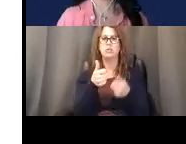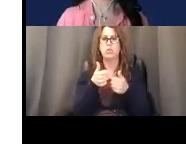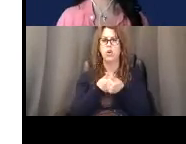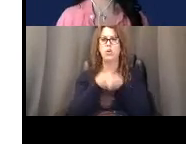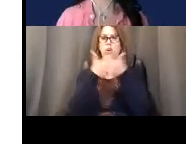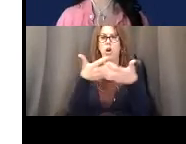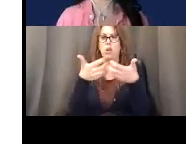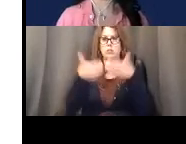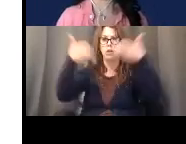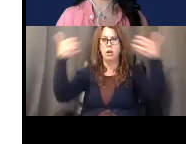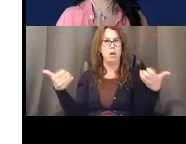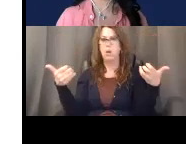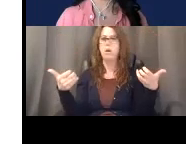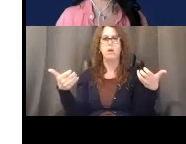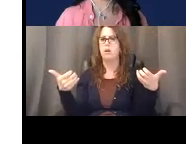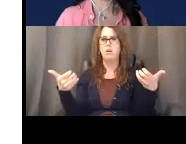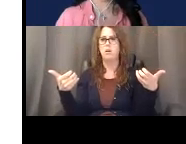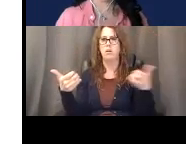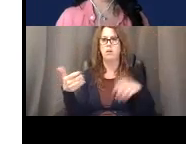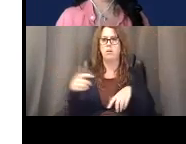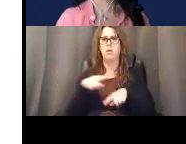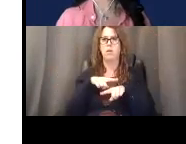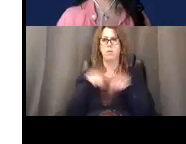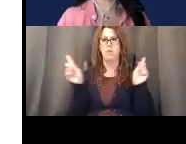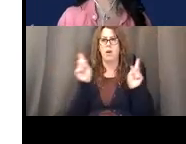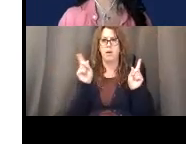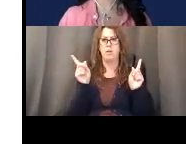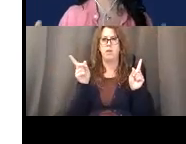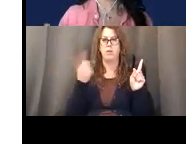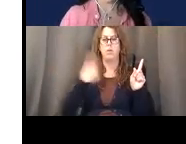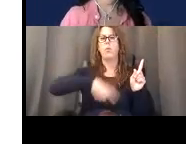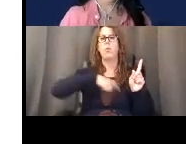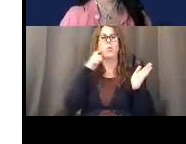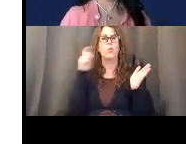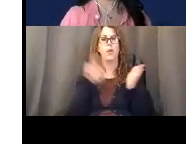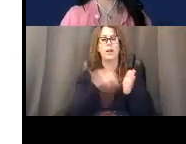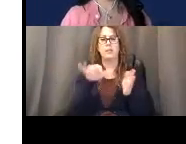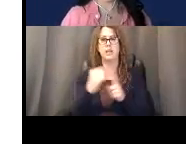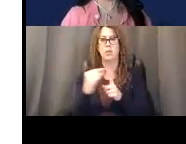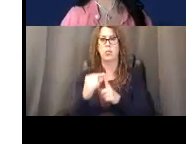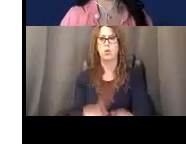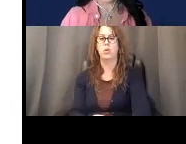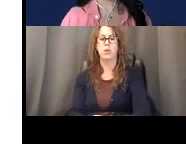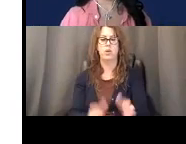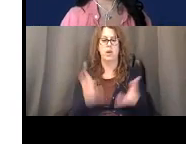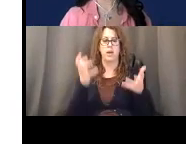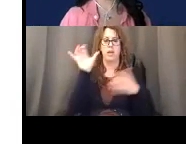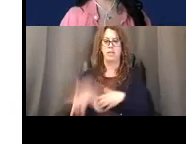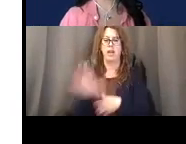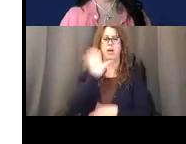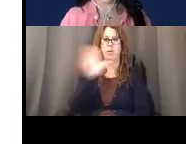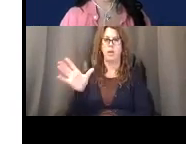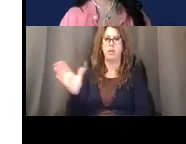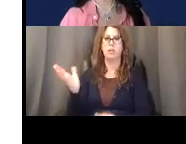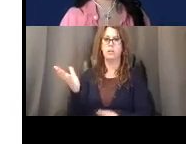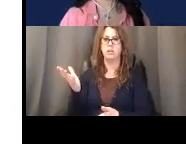this term in recognition of white supremacy culture in a way that brings us all together to see how we're all swimming in